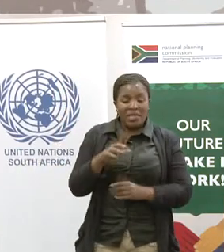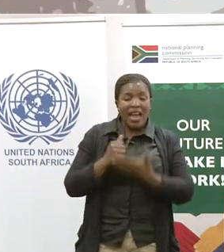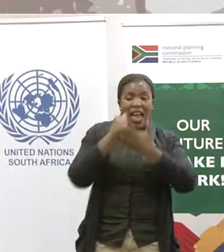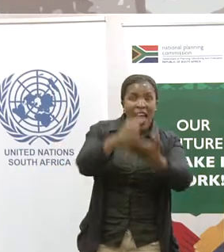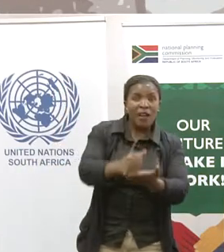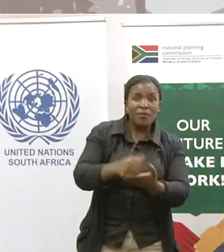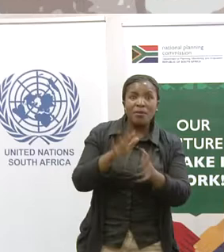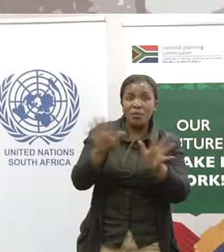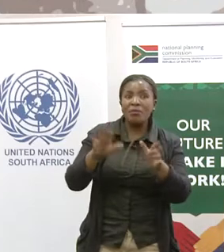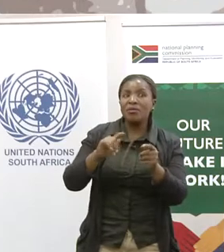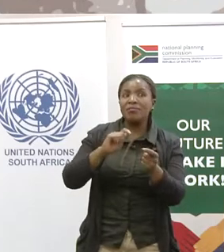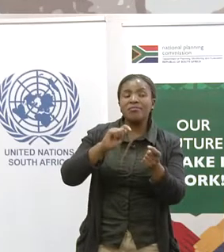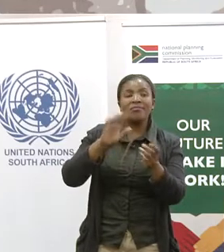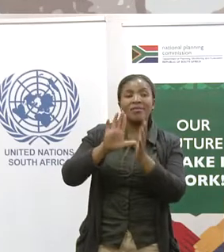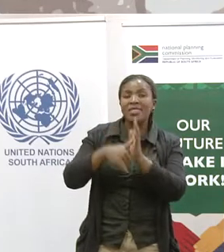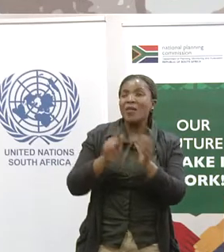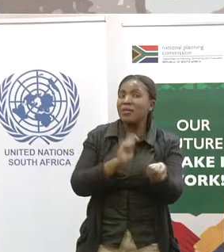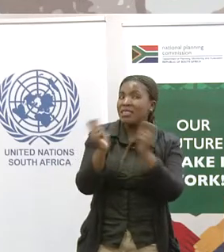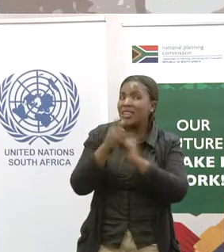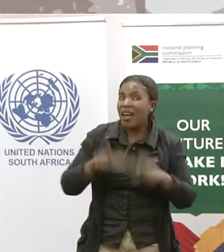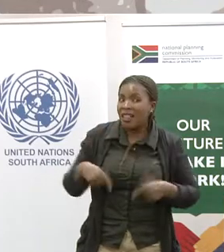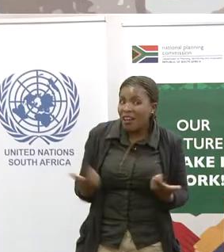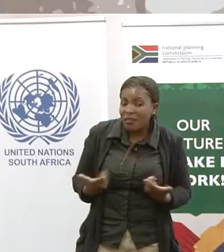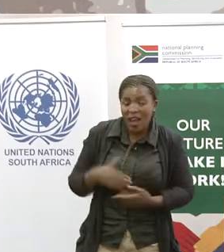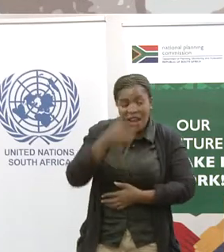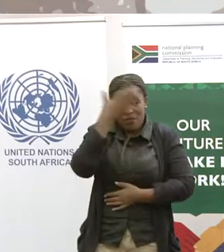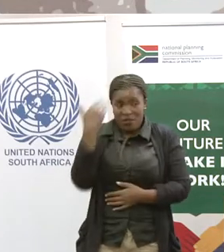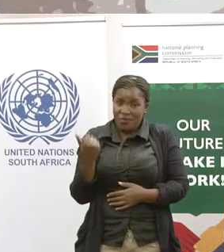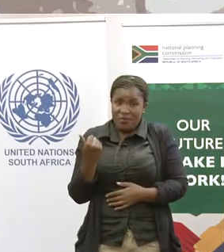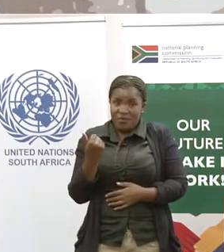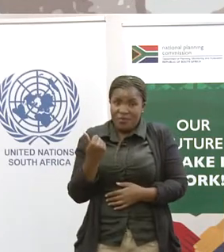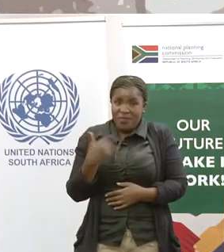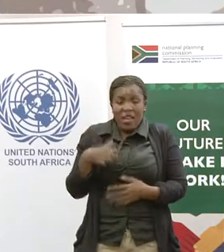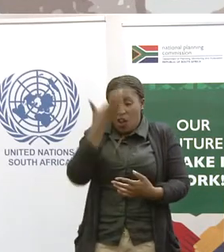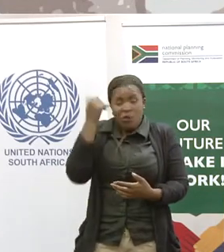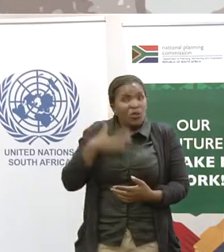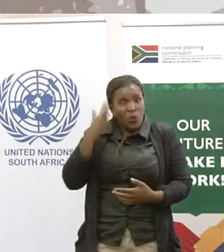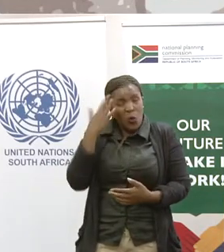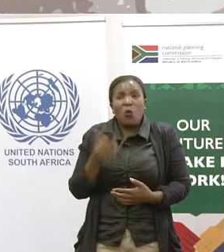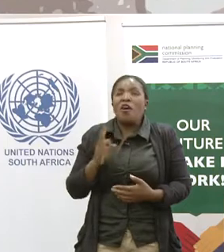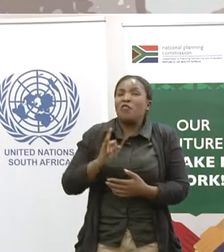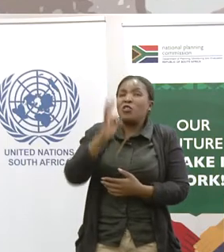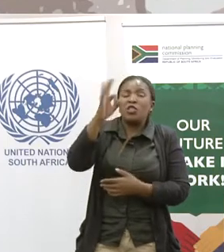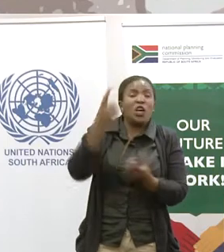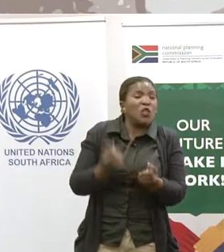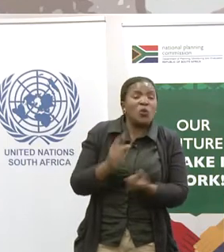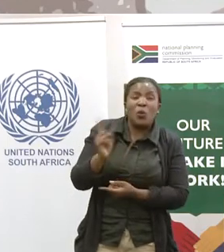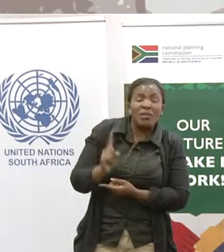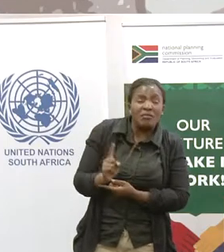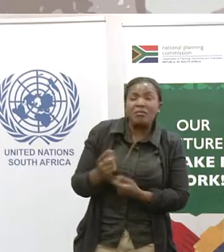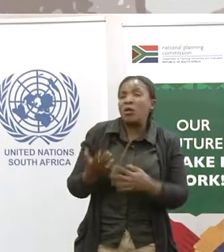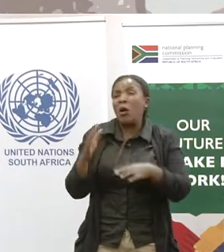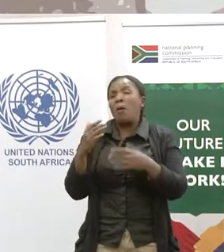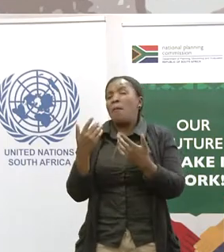And I'd like to hear what are the long-term, short-term, what is it that we are doing, what must we do differently, and we all ears. We're here